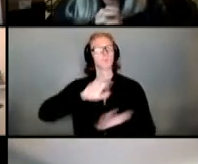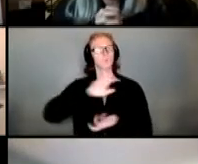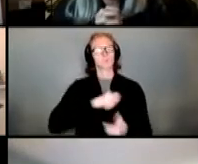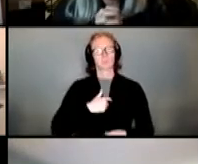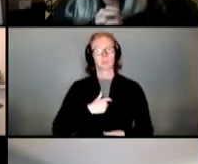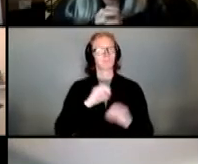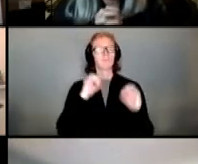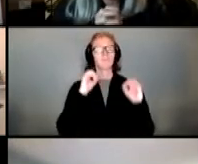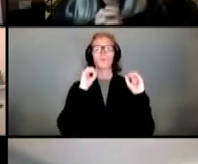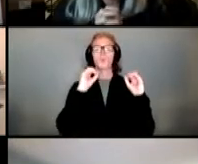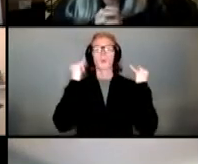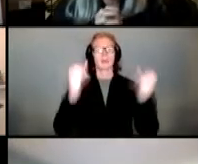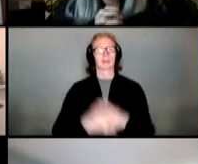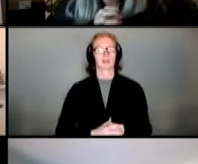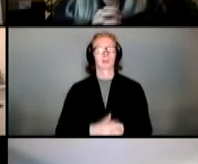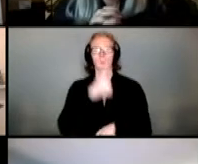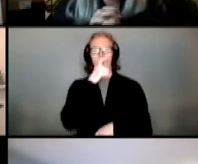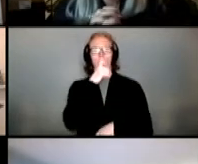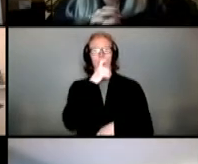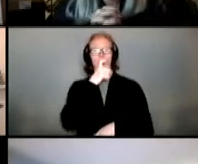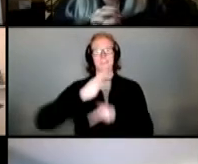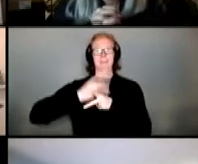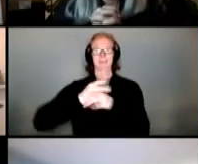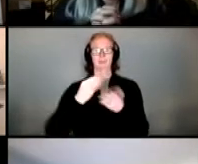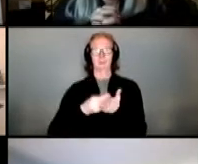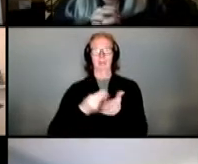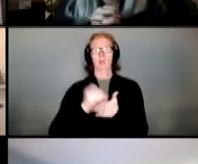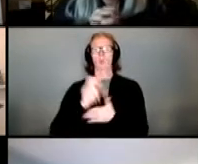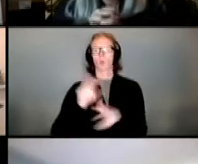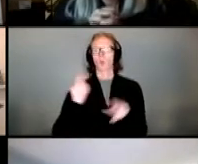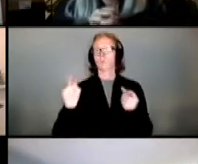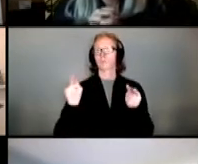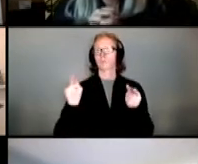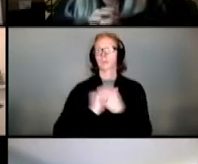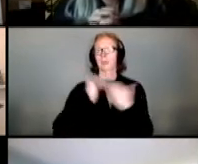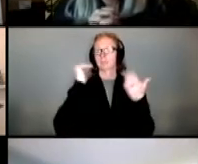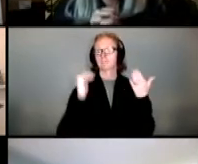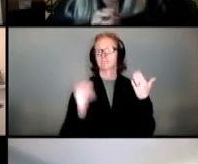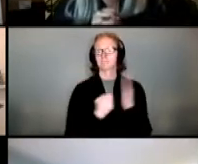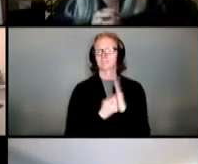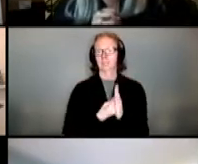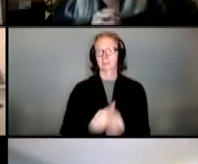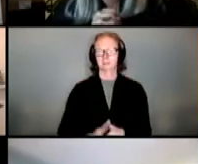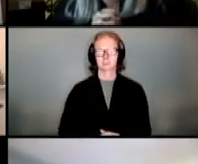idea who's in charge or keeping an eye on any of that.